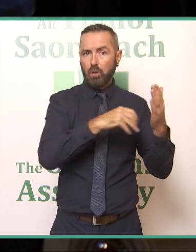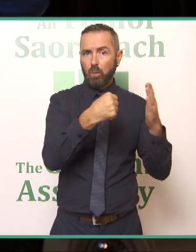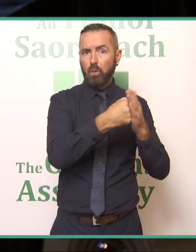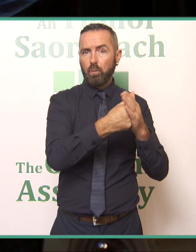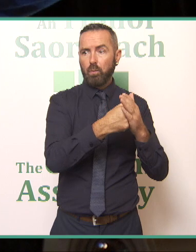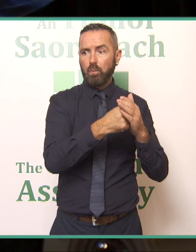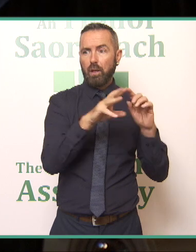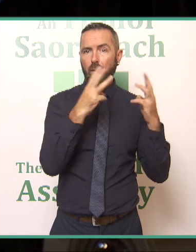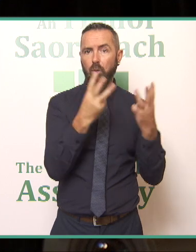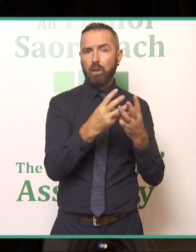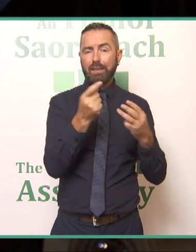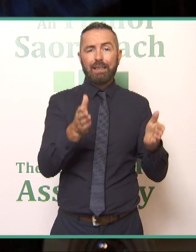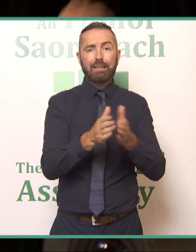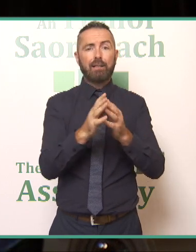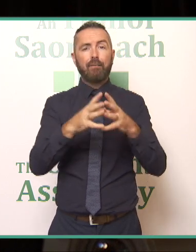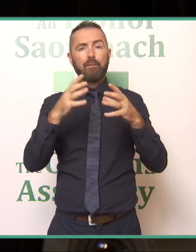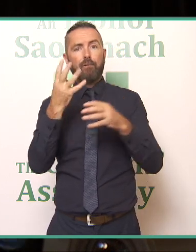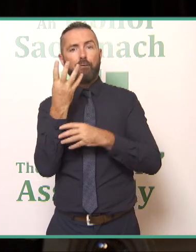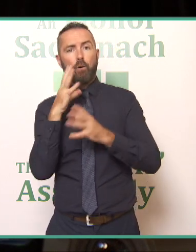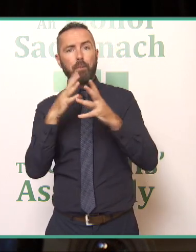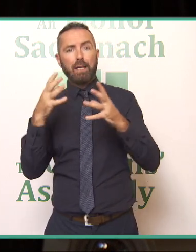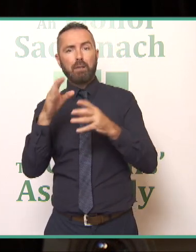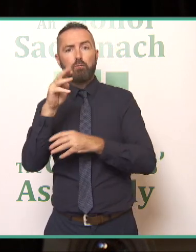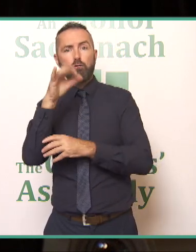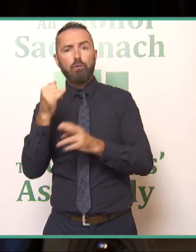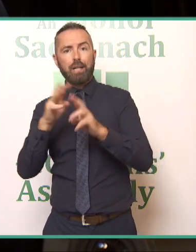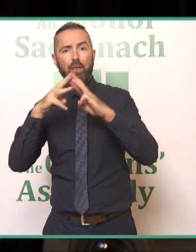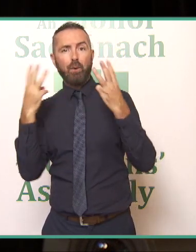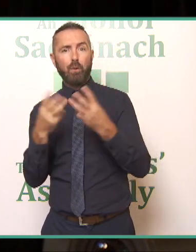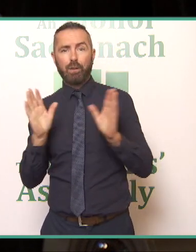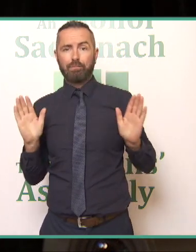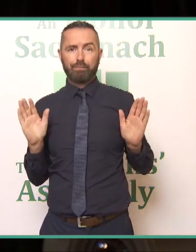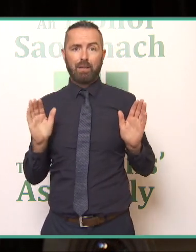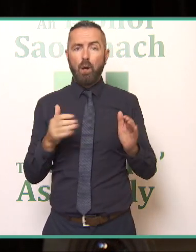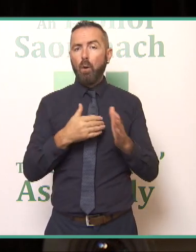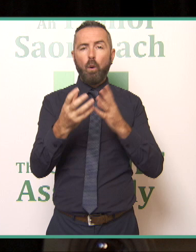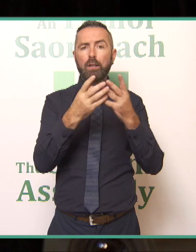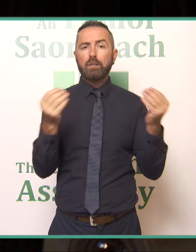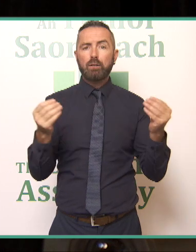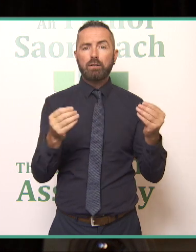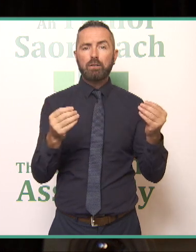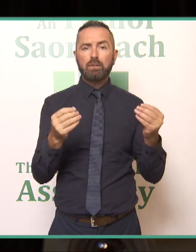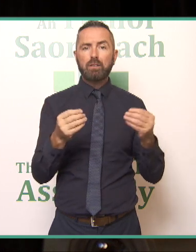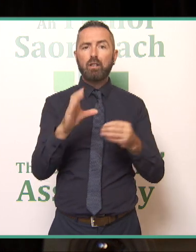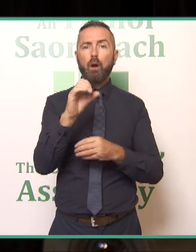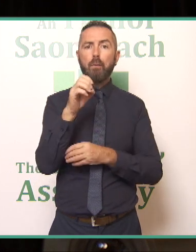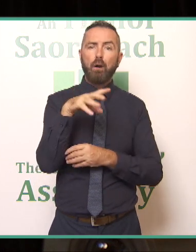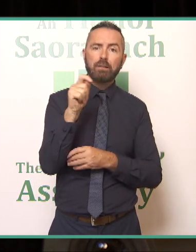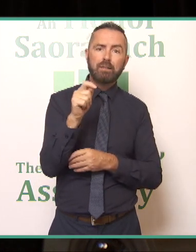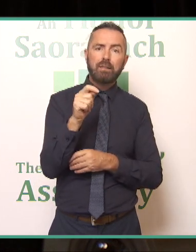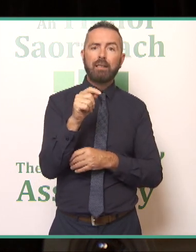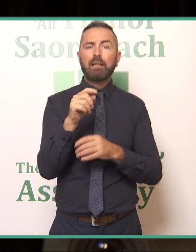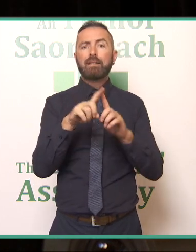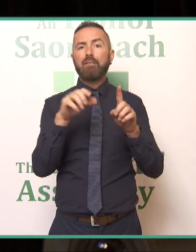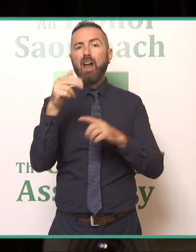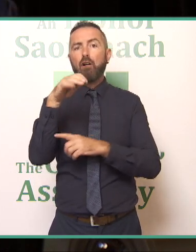who sells it to the 4th largest brewery in the world. That ain't going to do anything, basically. What are the solutions? Biochar, composting, anaerobic digestion.